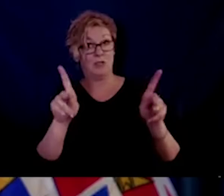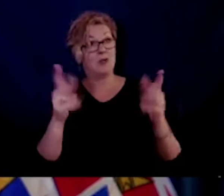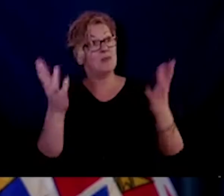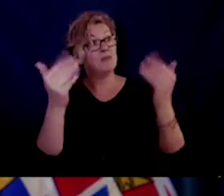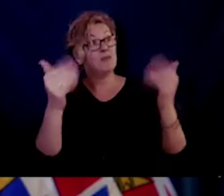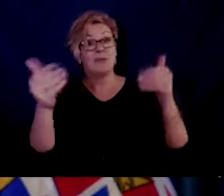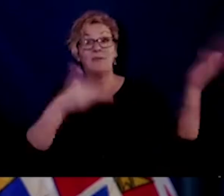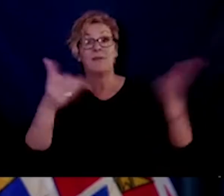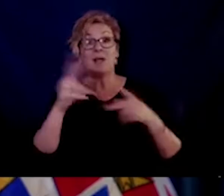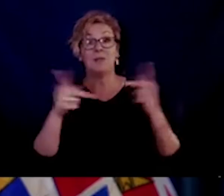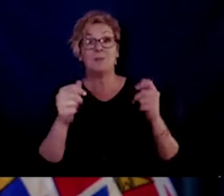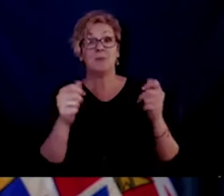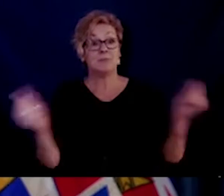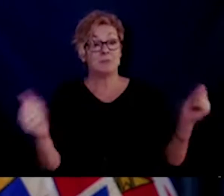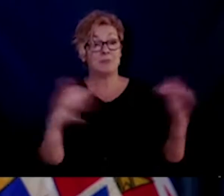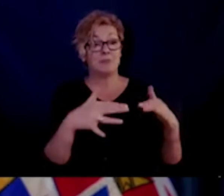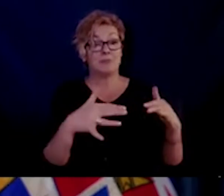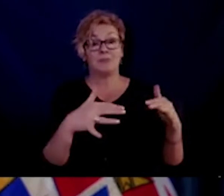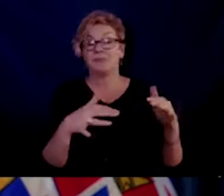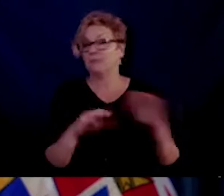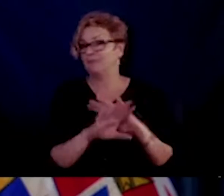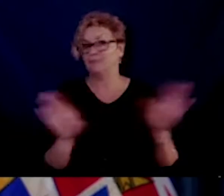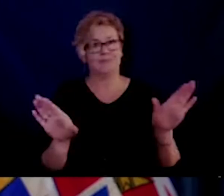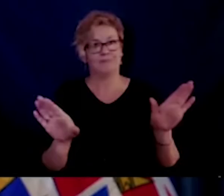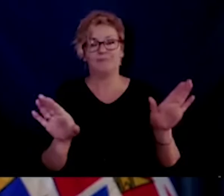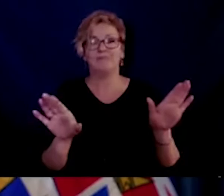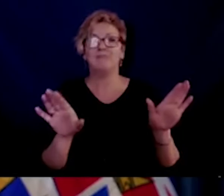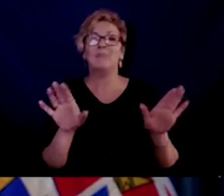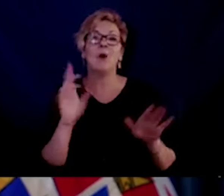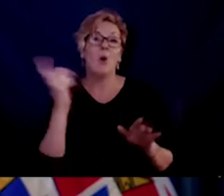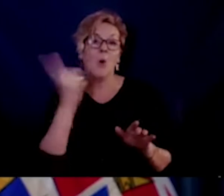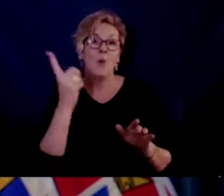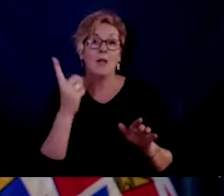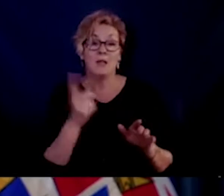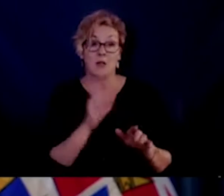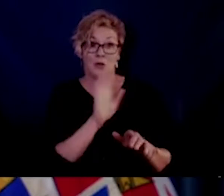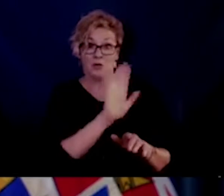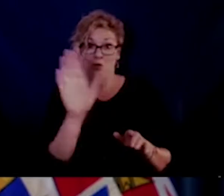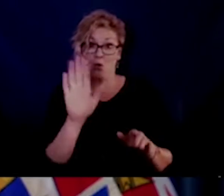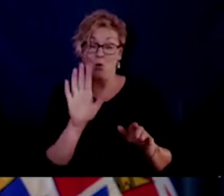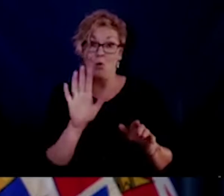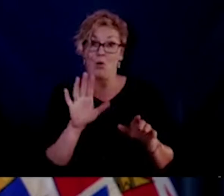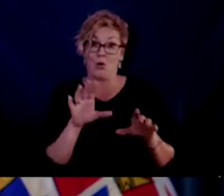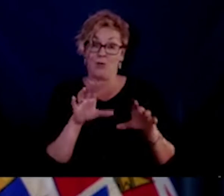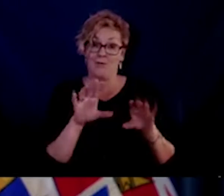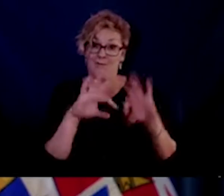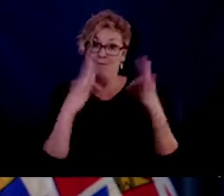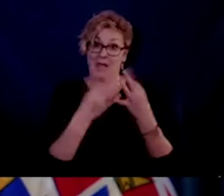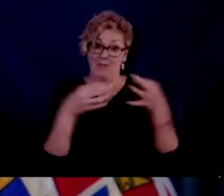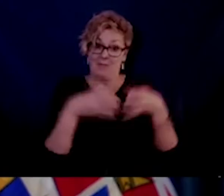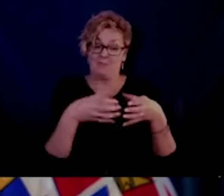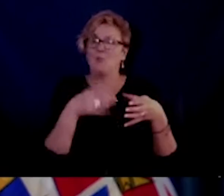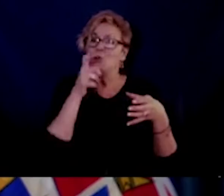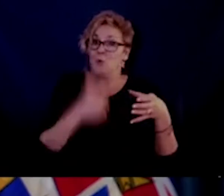part of this pandemic here in BC. I am hopeful that we will have things like a vaccine early next year, but it's